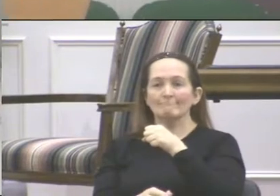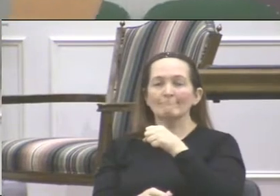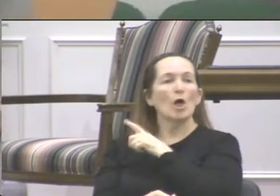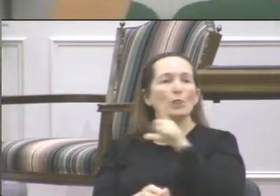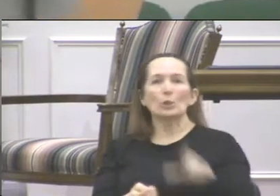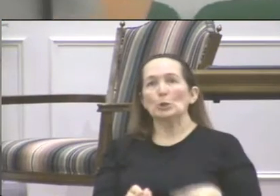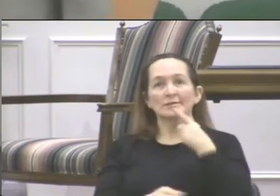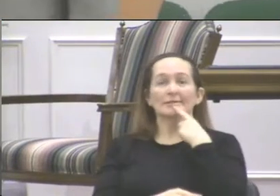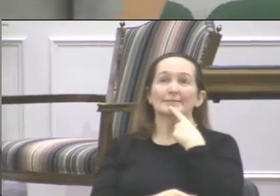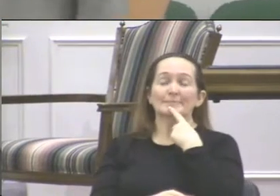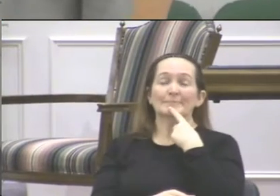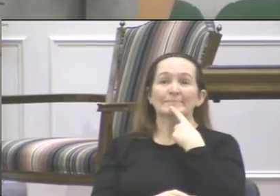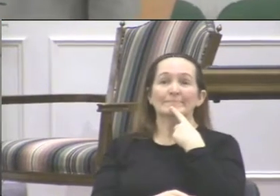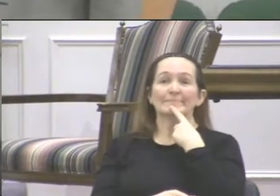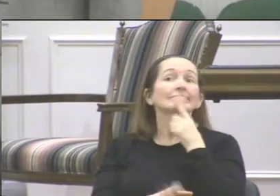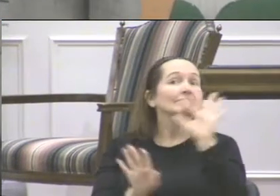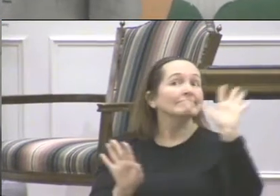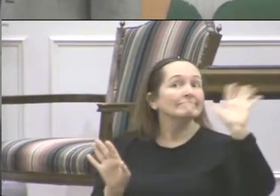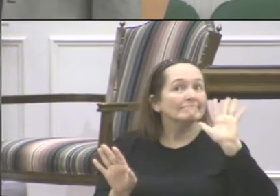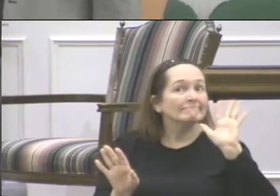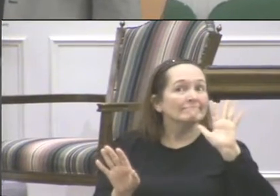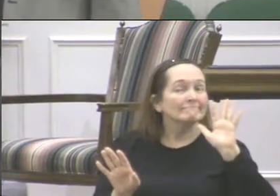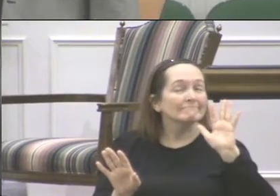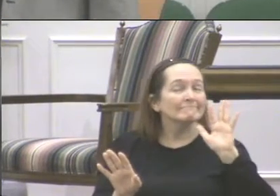Then the Lord says,